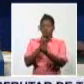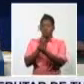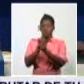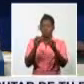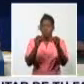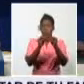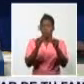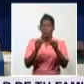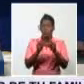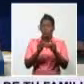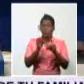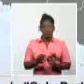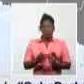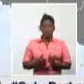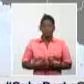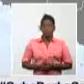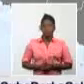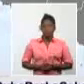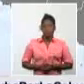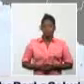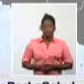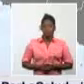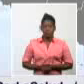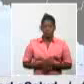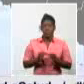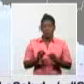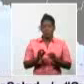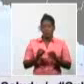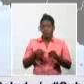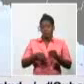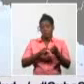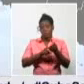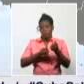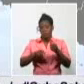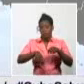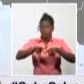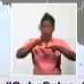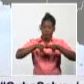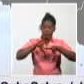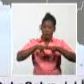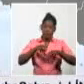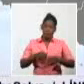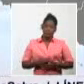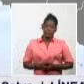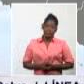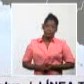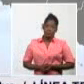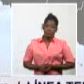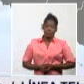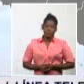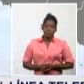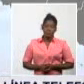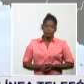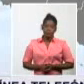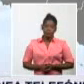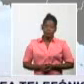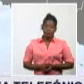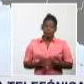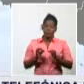33, that is 68.7% of them, were contacts of confirmed cases, and 15, that